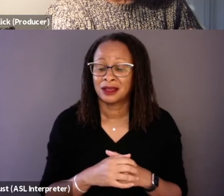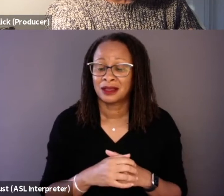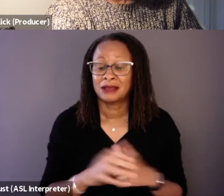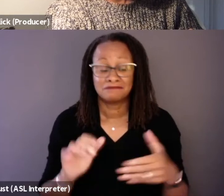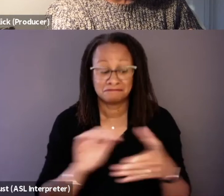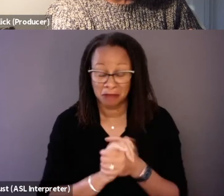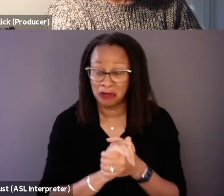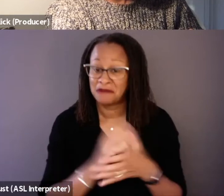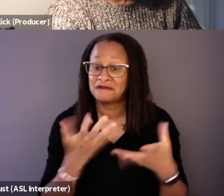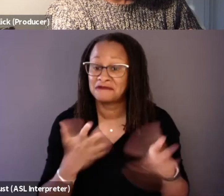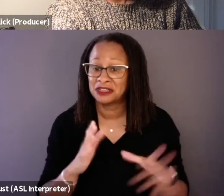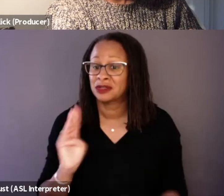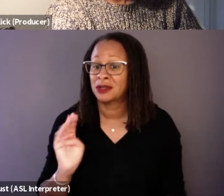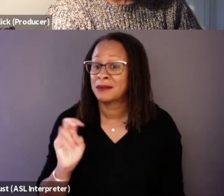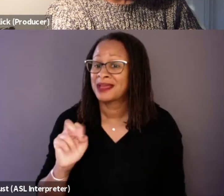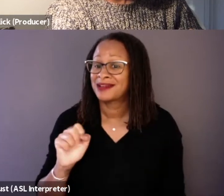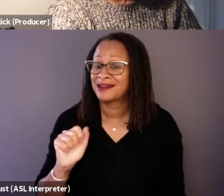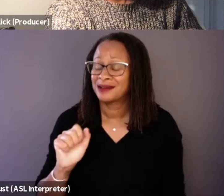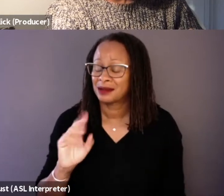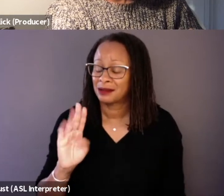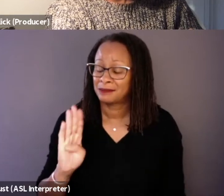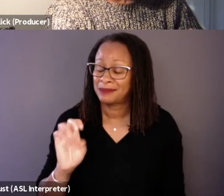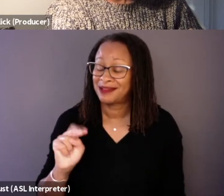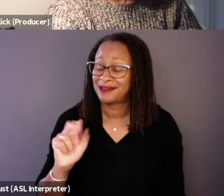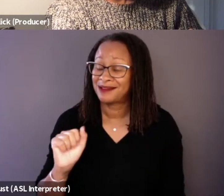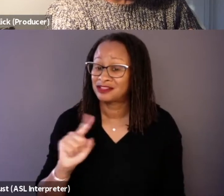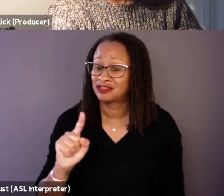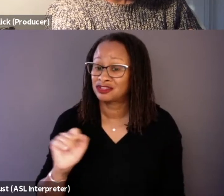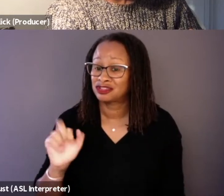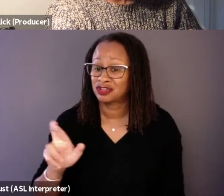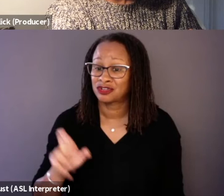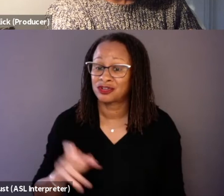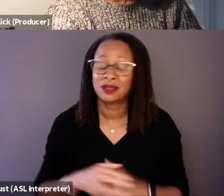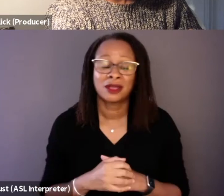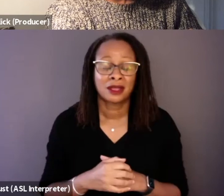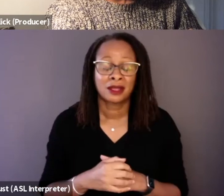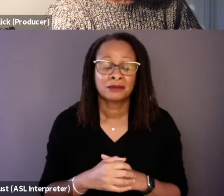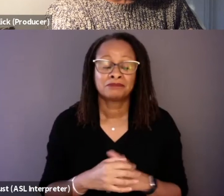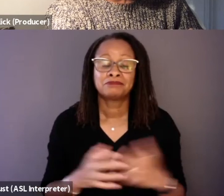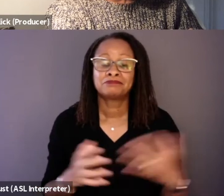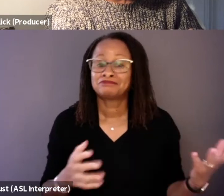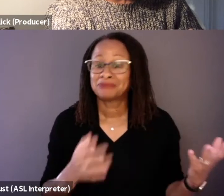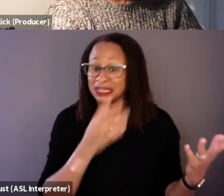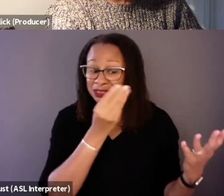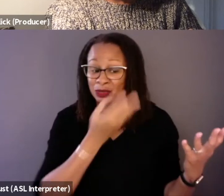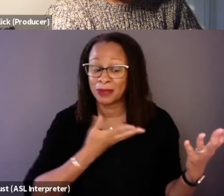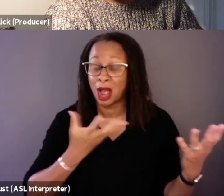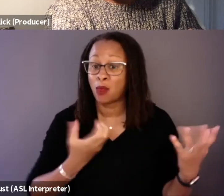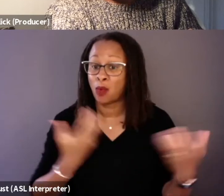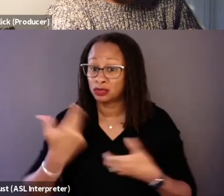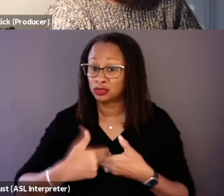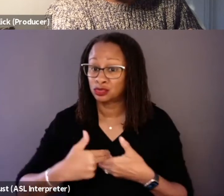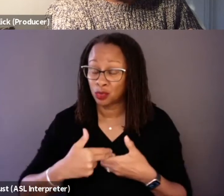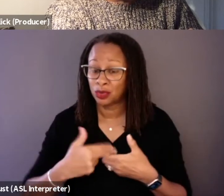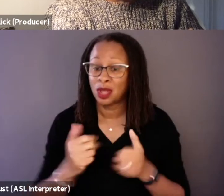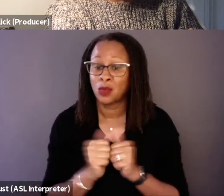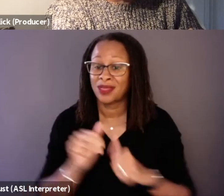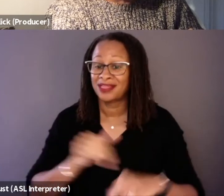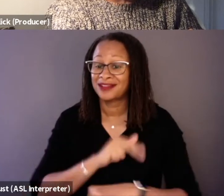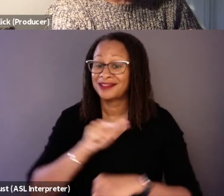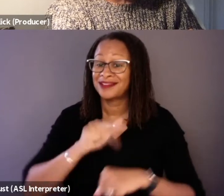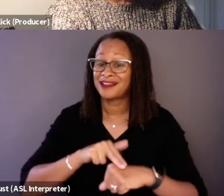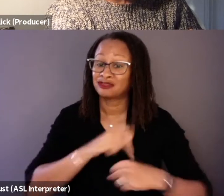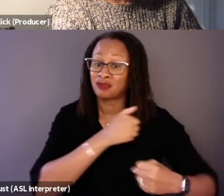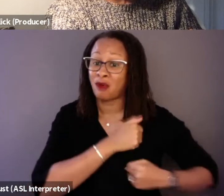and. He told me I want to join with the National